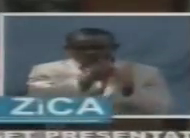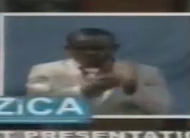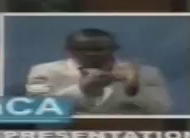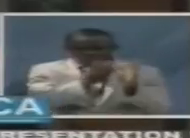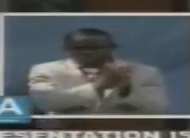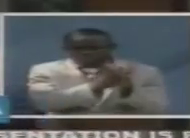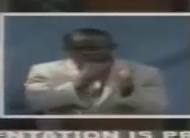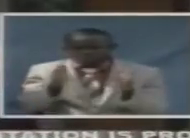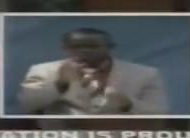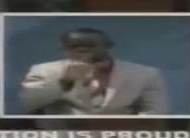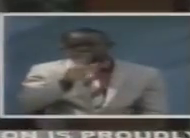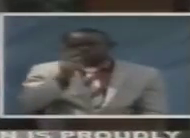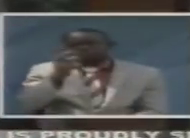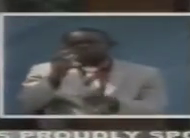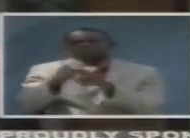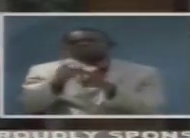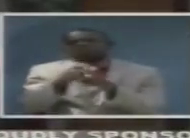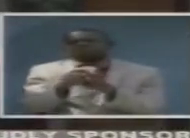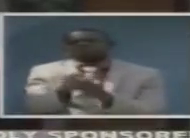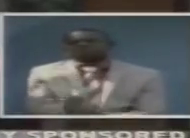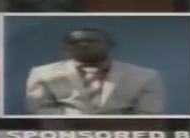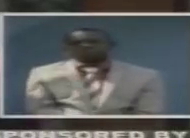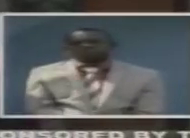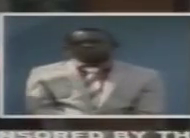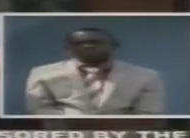31st December 2018,